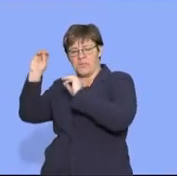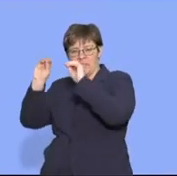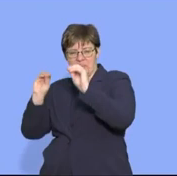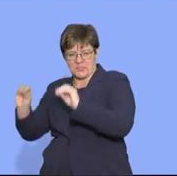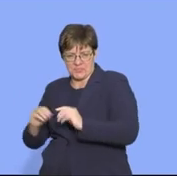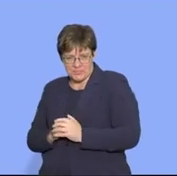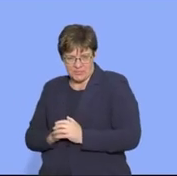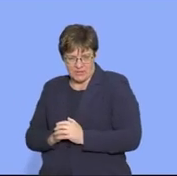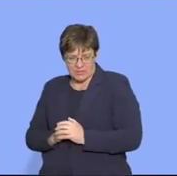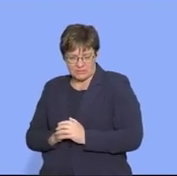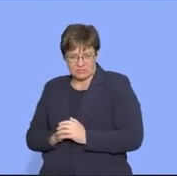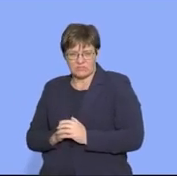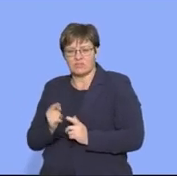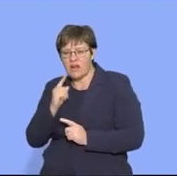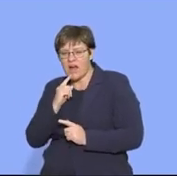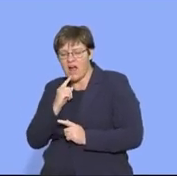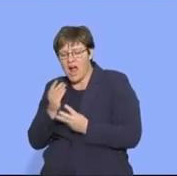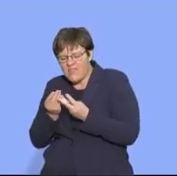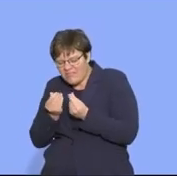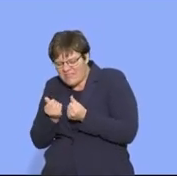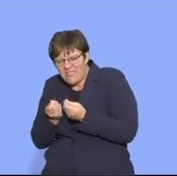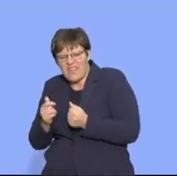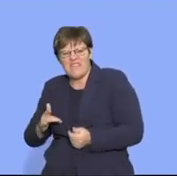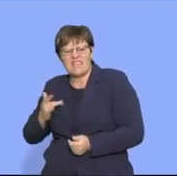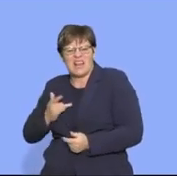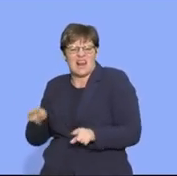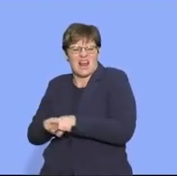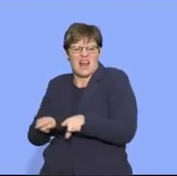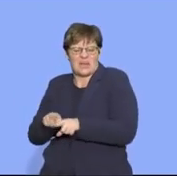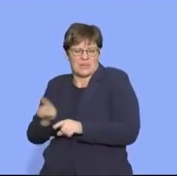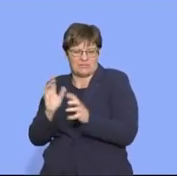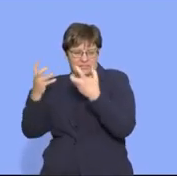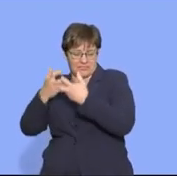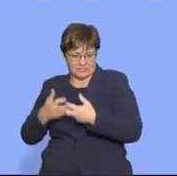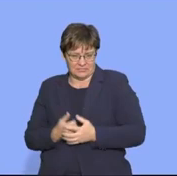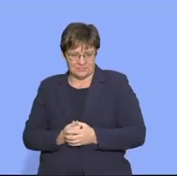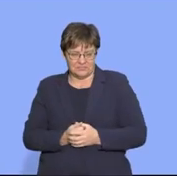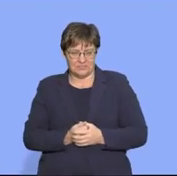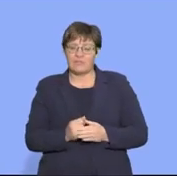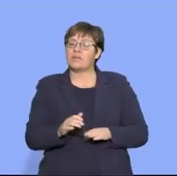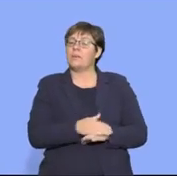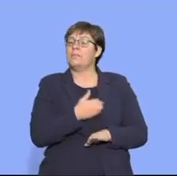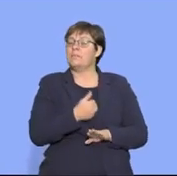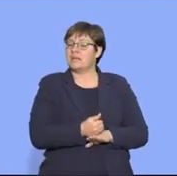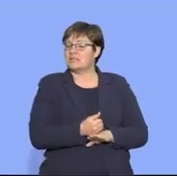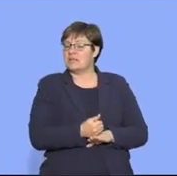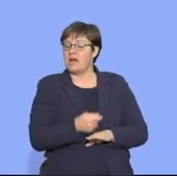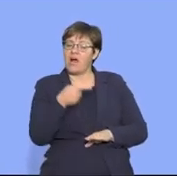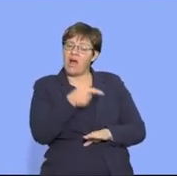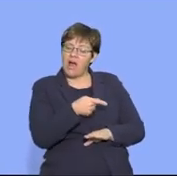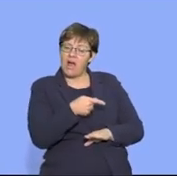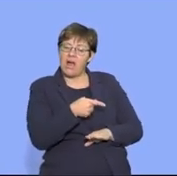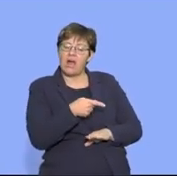decide what colors to make the animal and what the texture of the animal's skin is like. That is